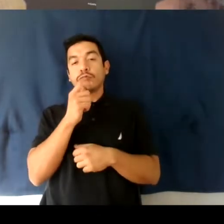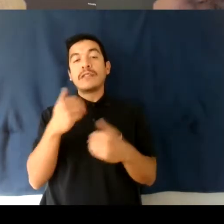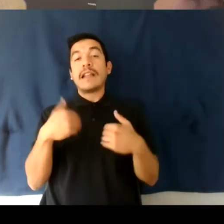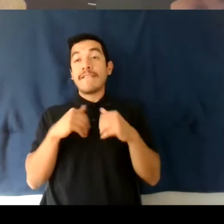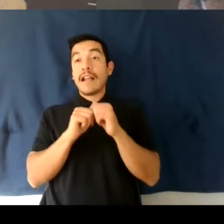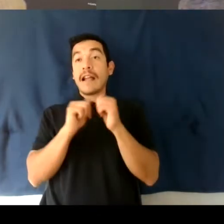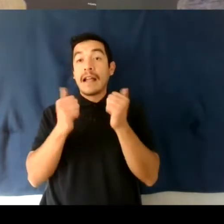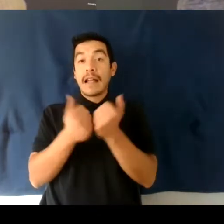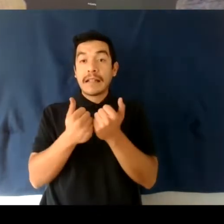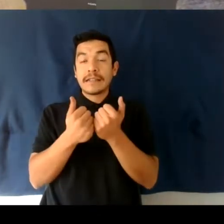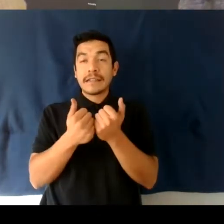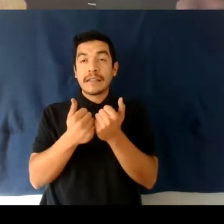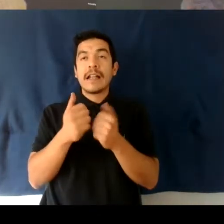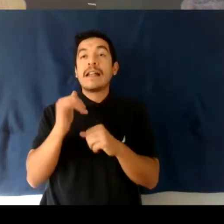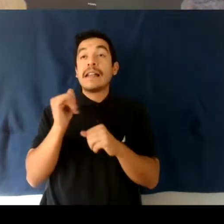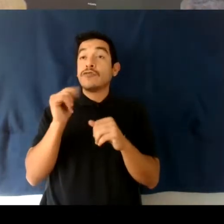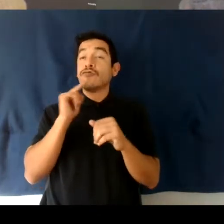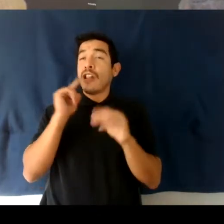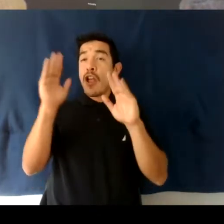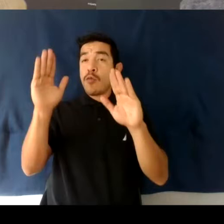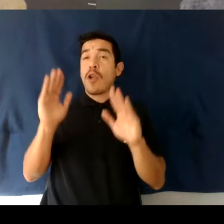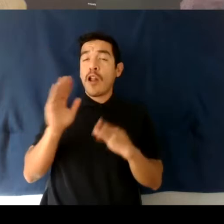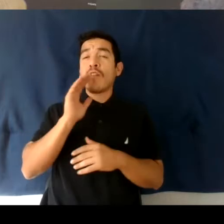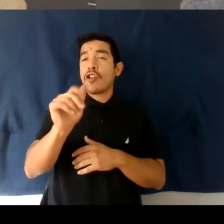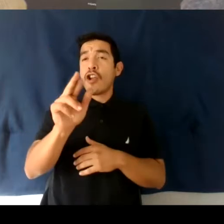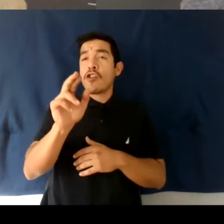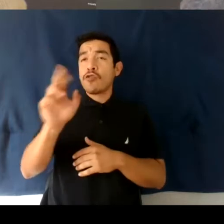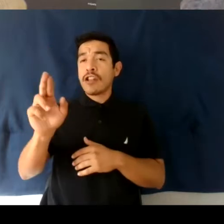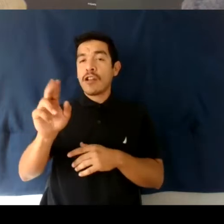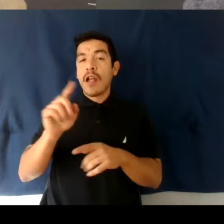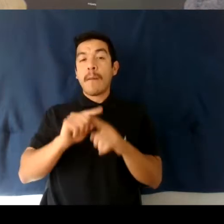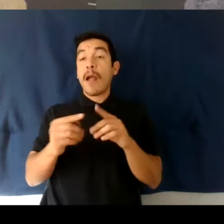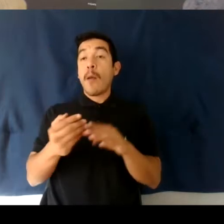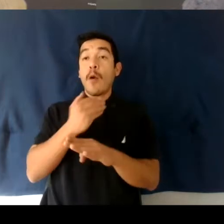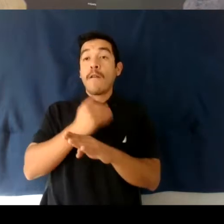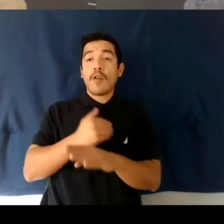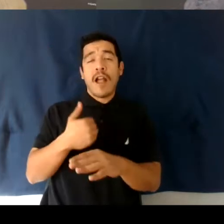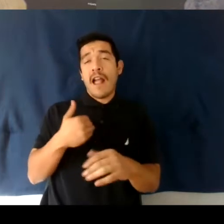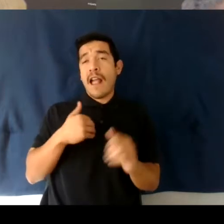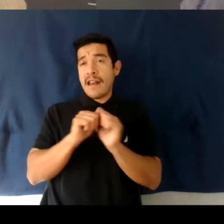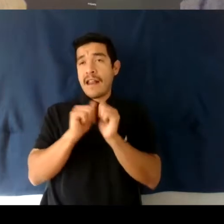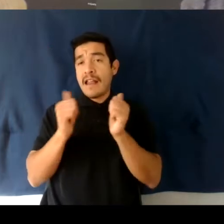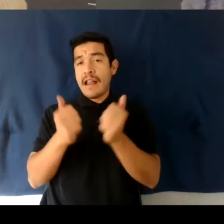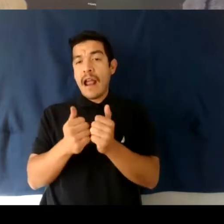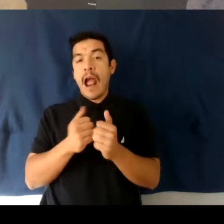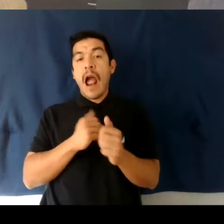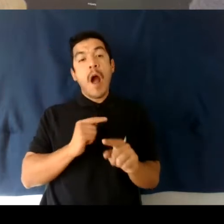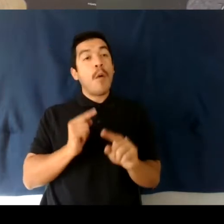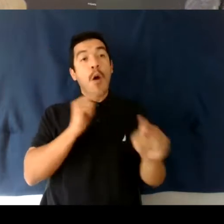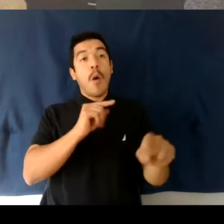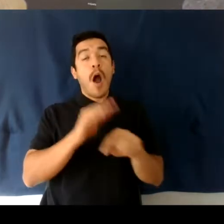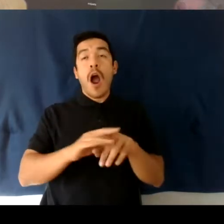agent is great for your career. It really helps opening up doors. But before I had an agent, I was just going on casting websites and